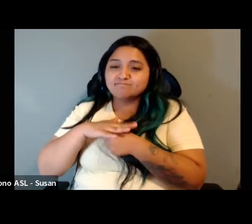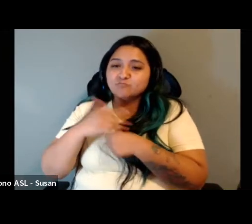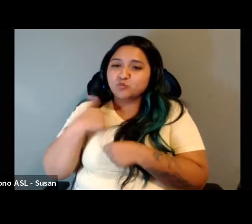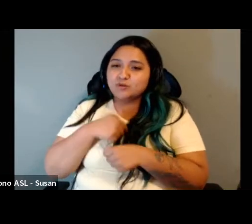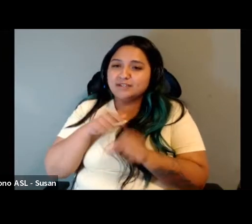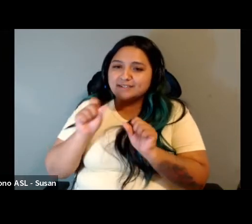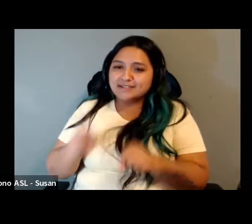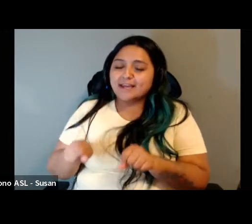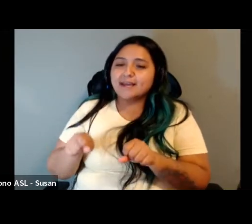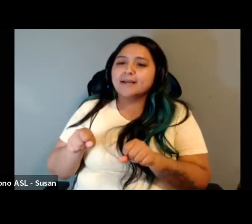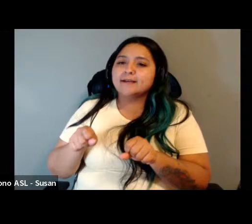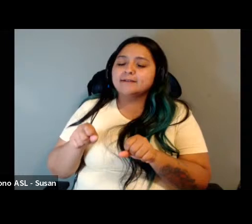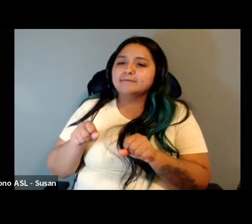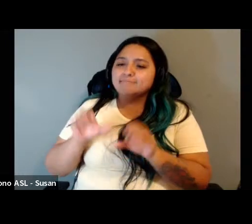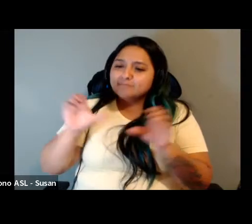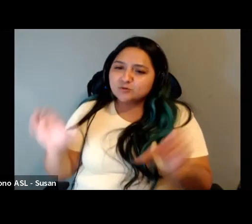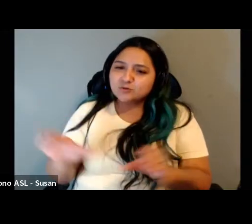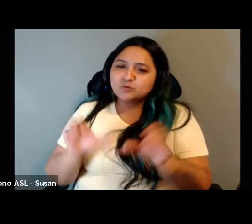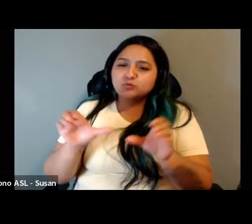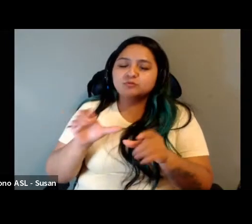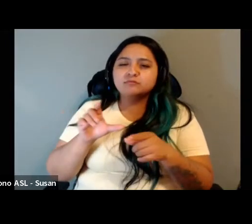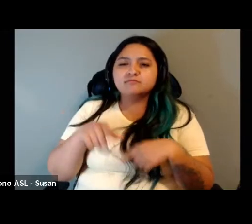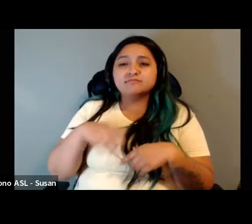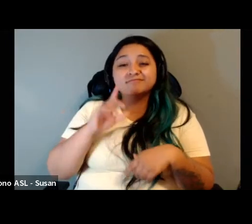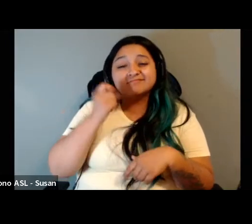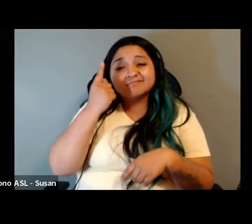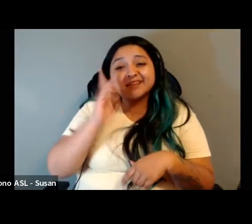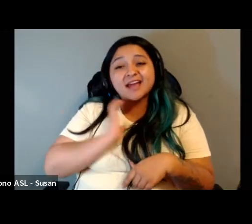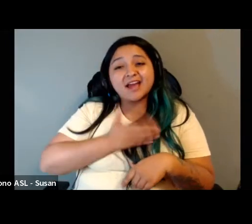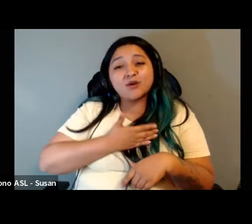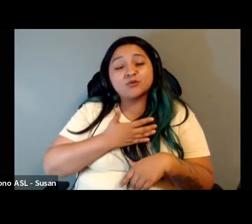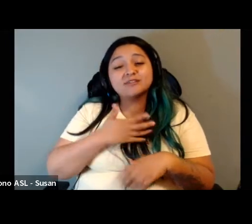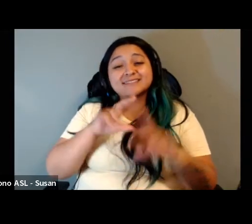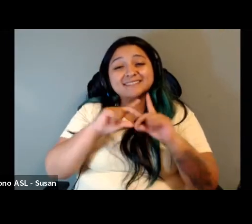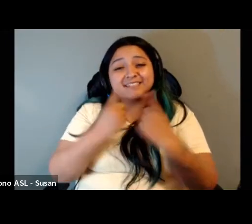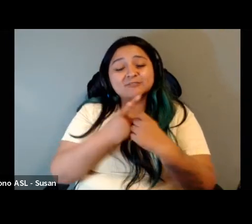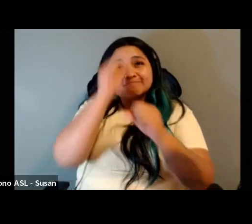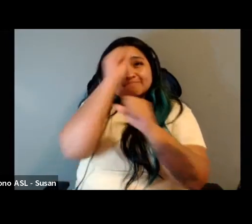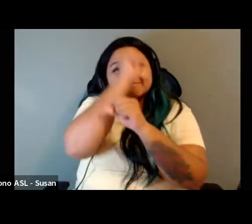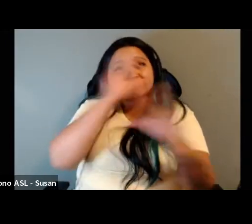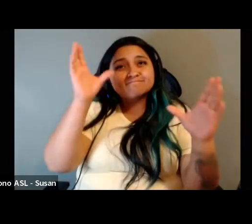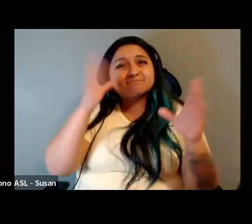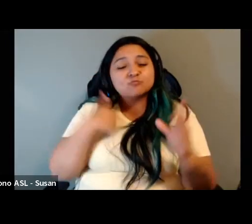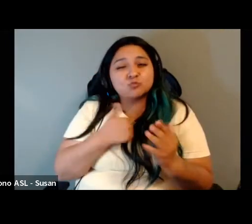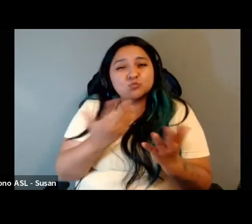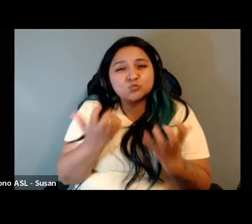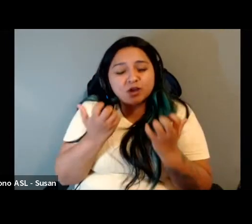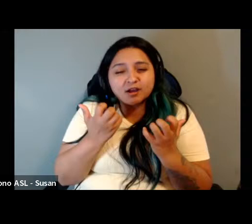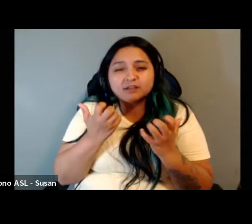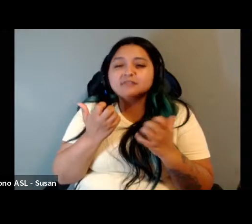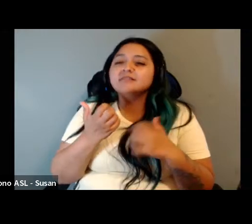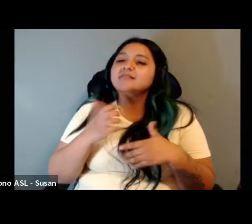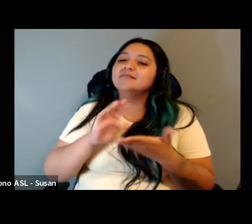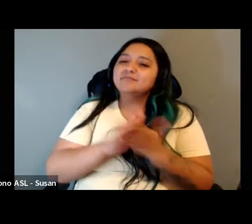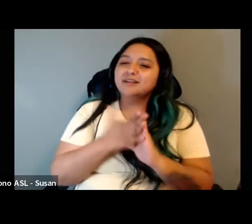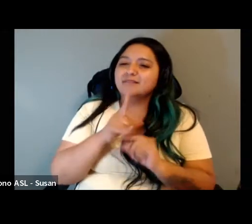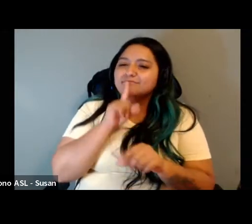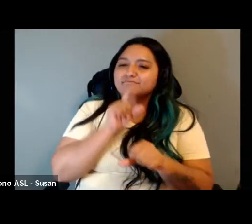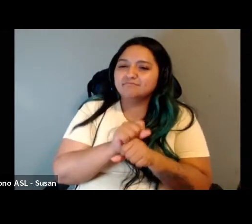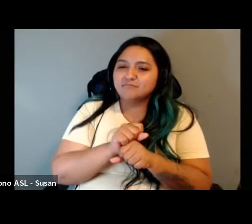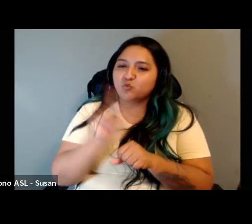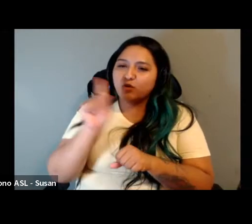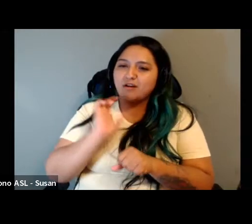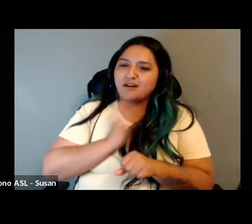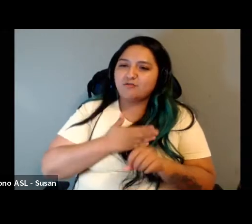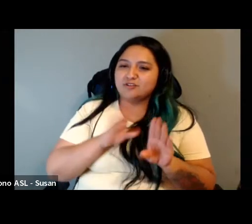second district that we all want to grow old in with dignity, and a second district in which our children can